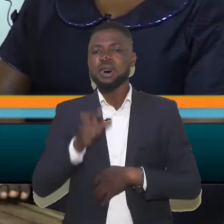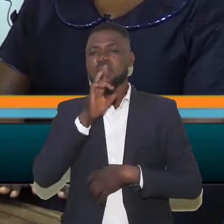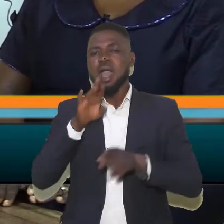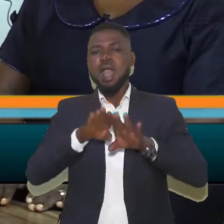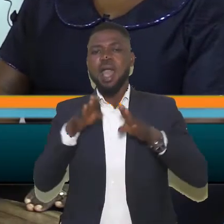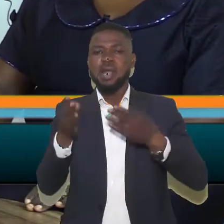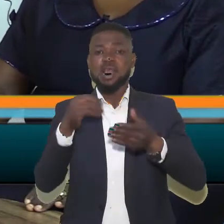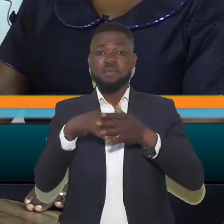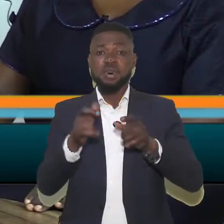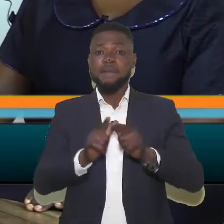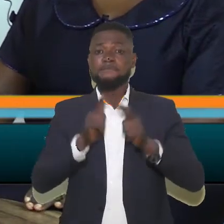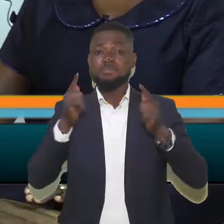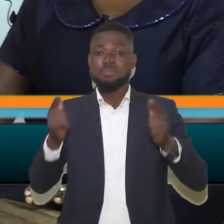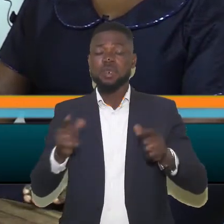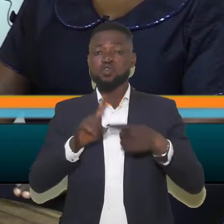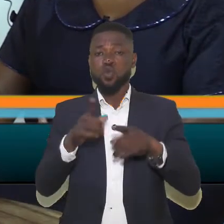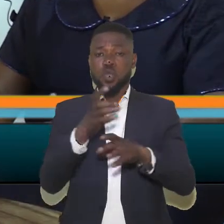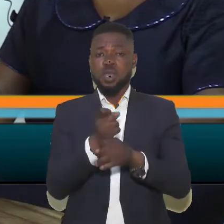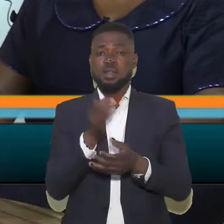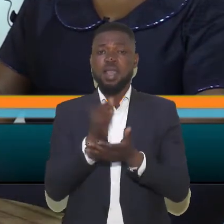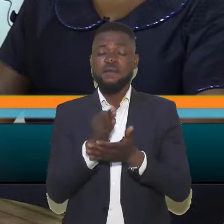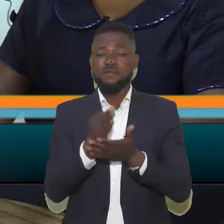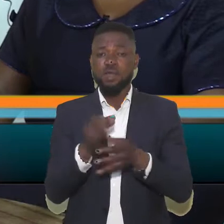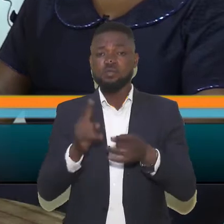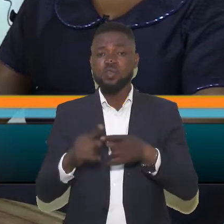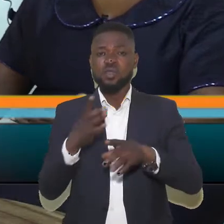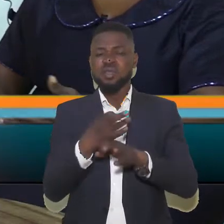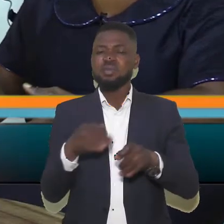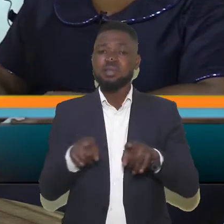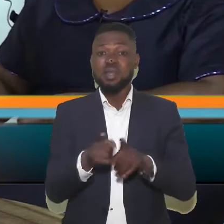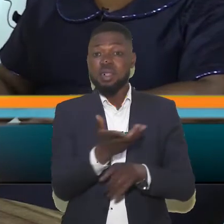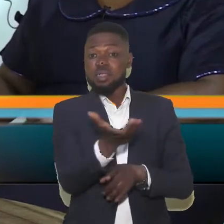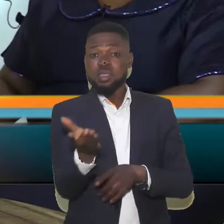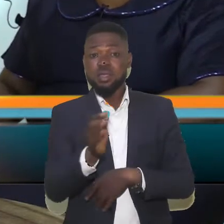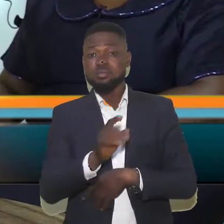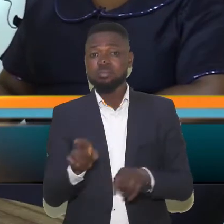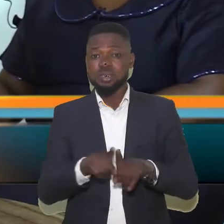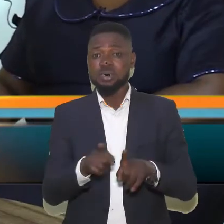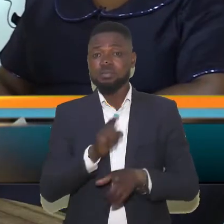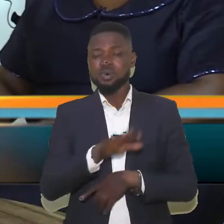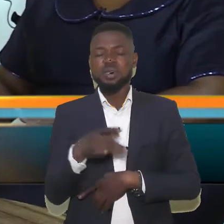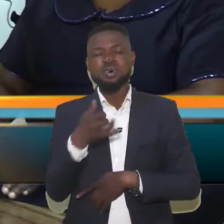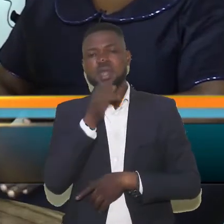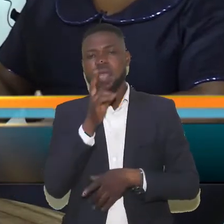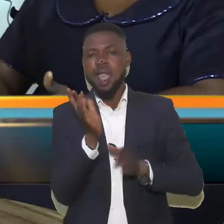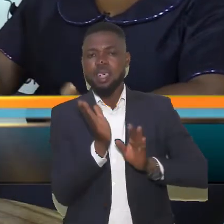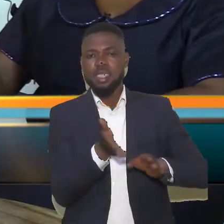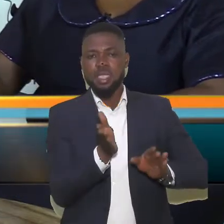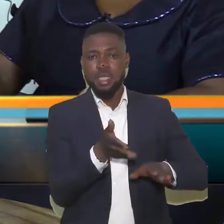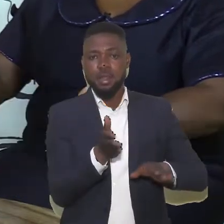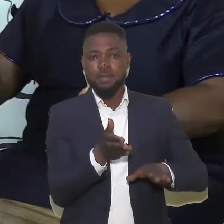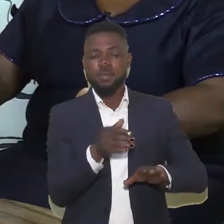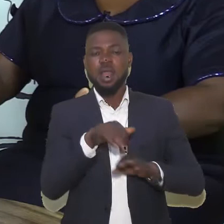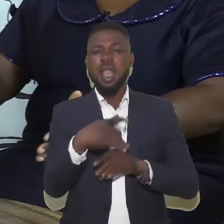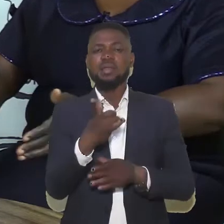The children are exposed. So in a bid to get funds to look after these very same children, the children are